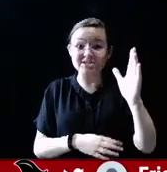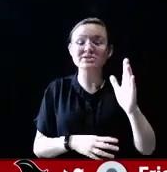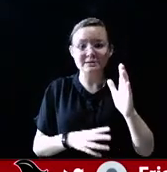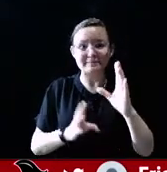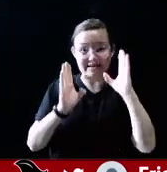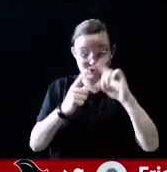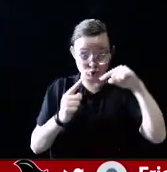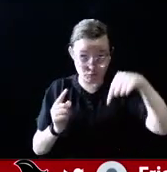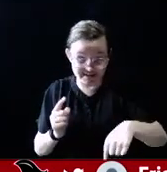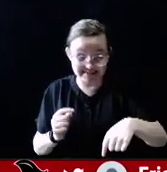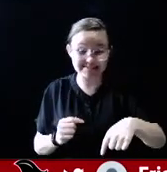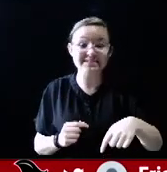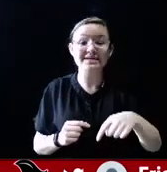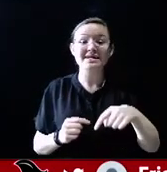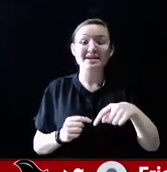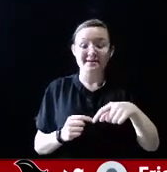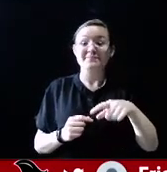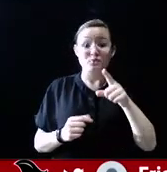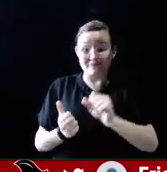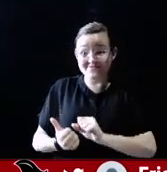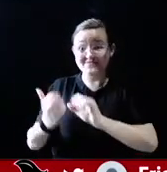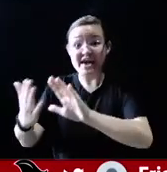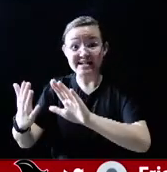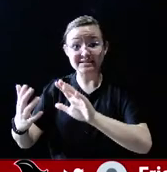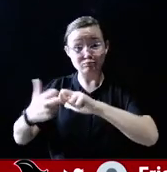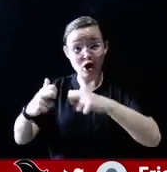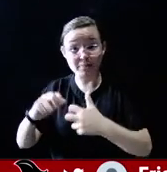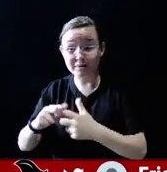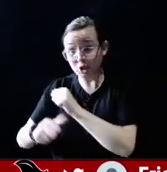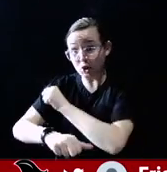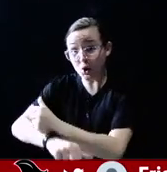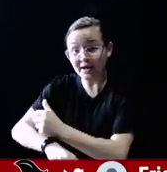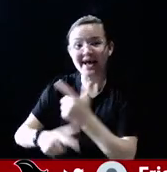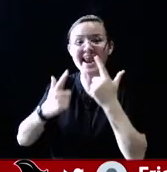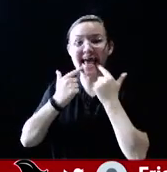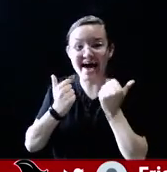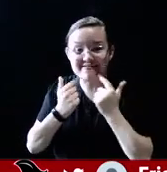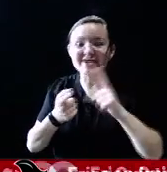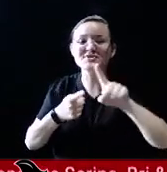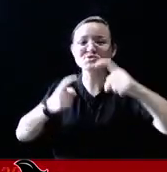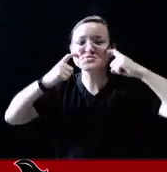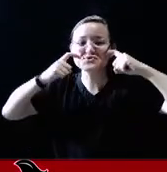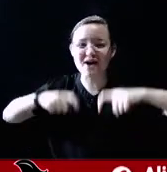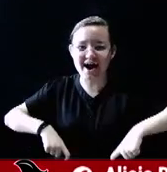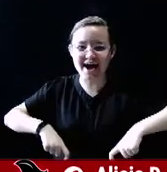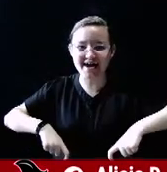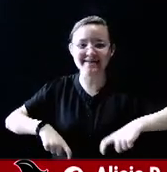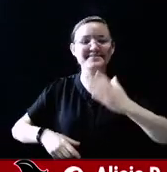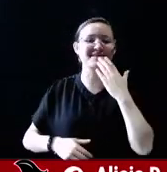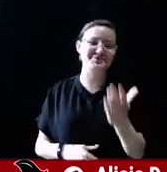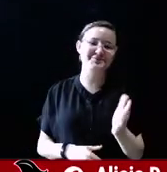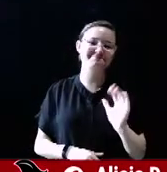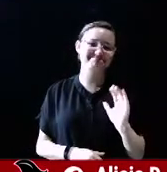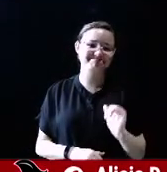this. Laugh in the face of adversity and authority until tears are streaming from your eyes. Thank